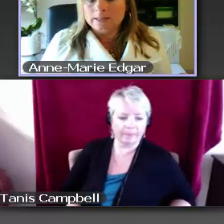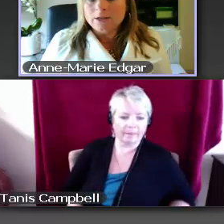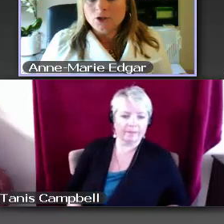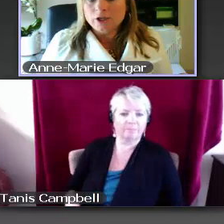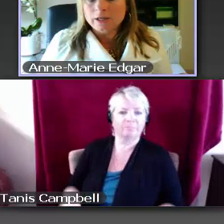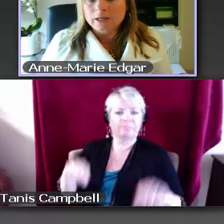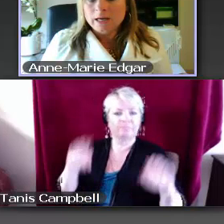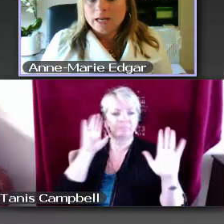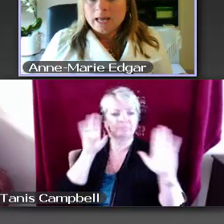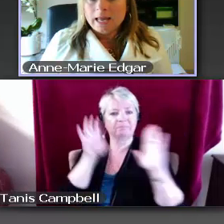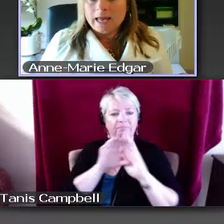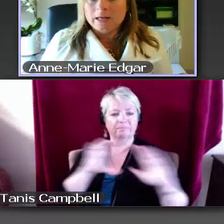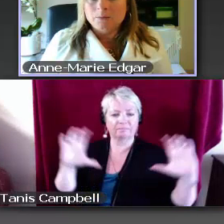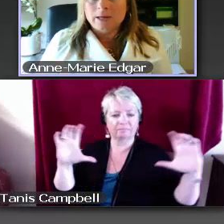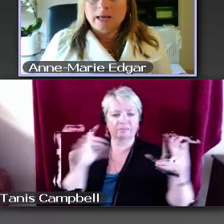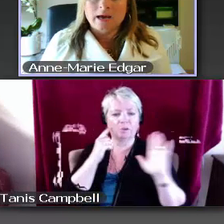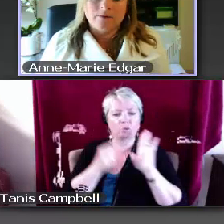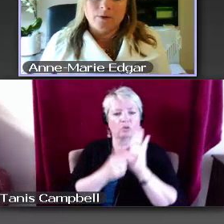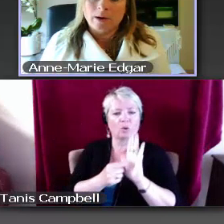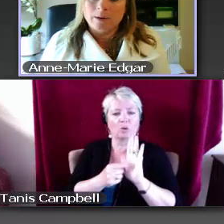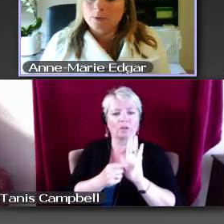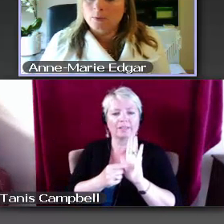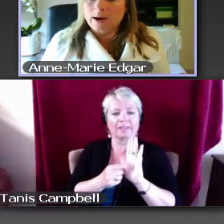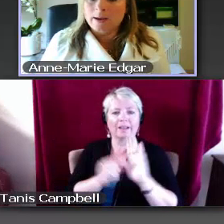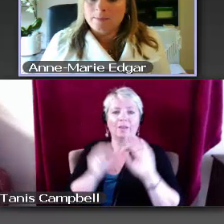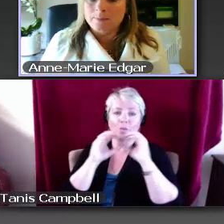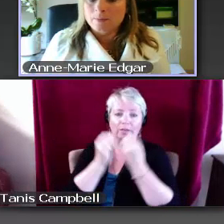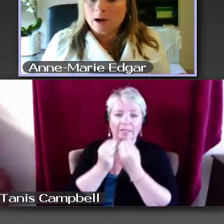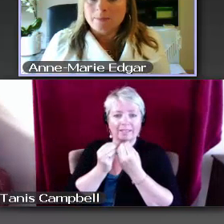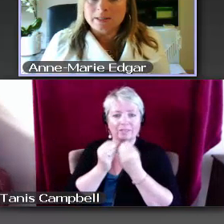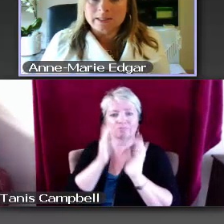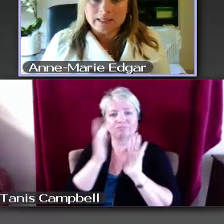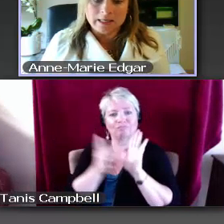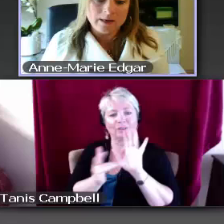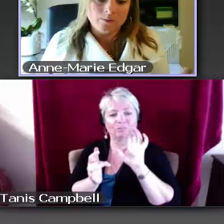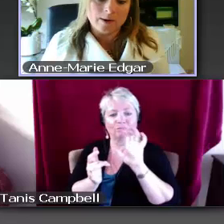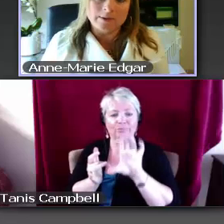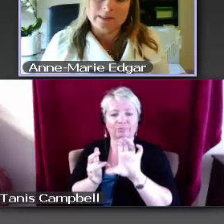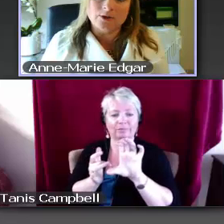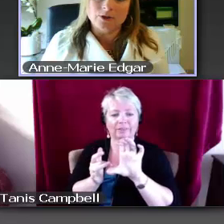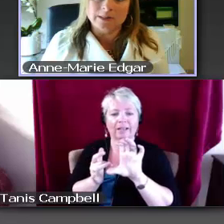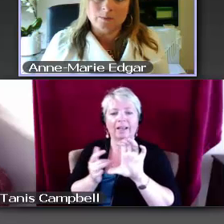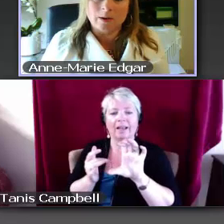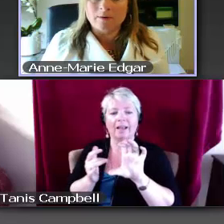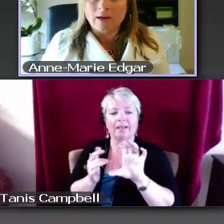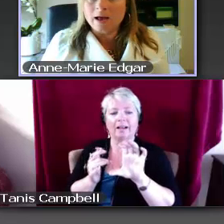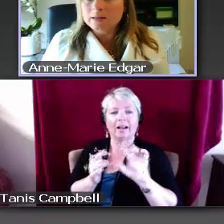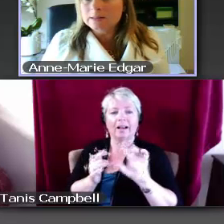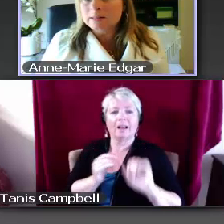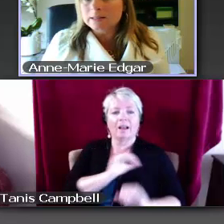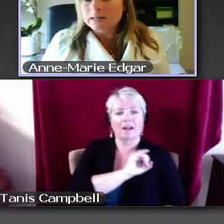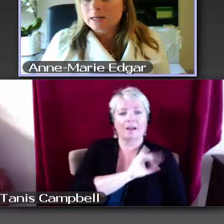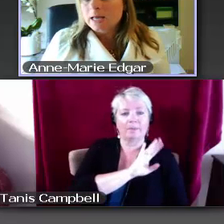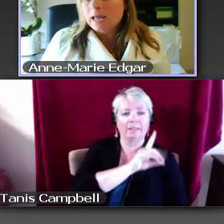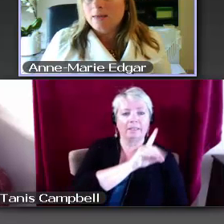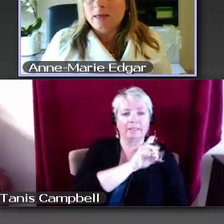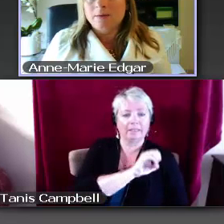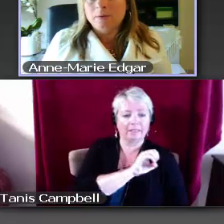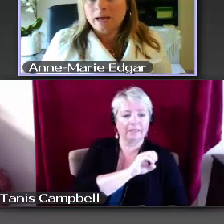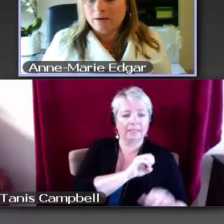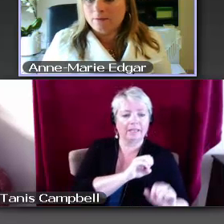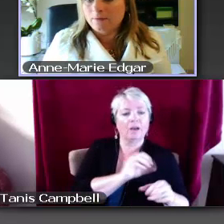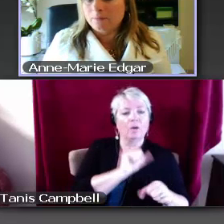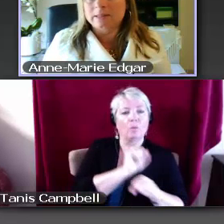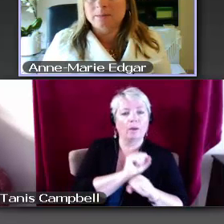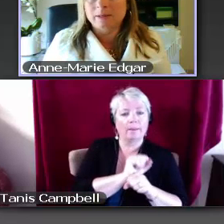our organization, and we have the one program, IBDE, Web Essentials, Web Advanced, and